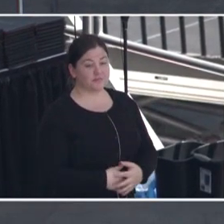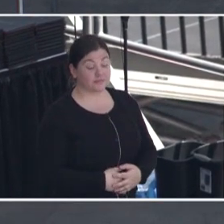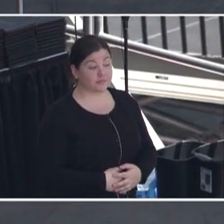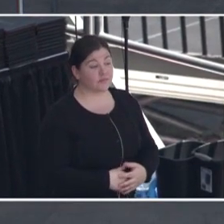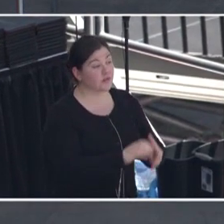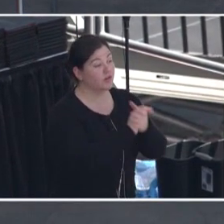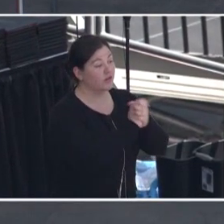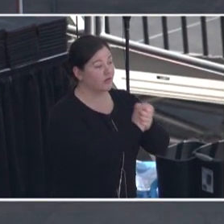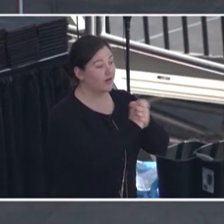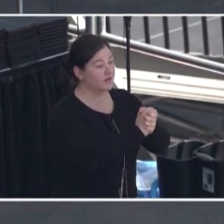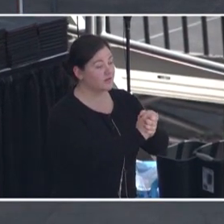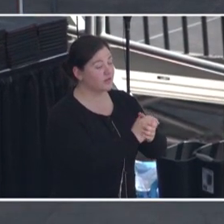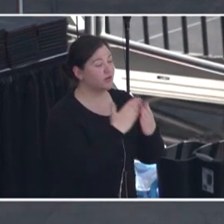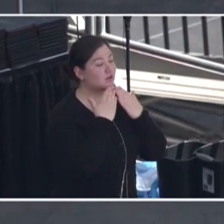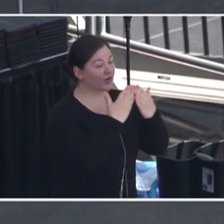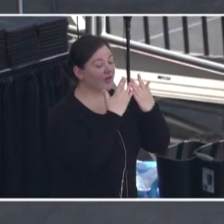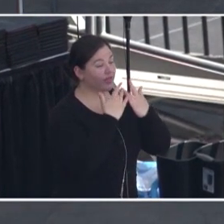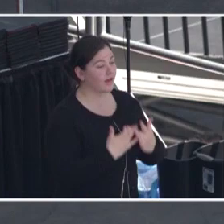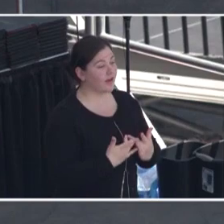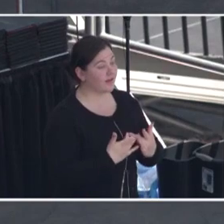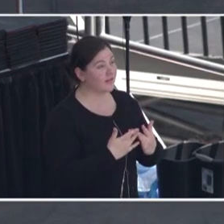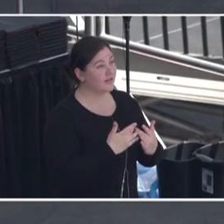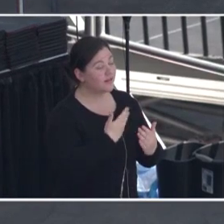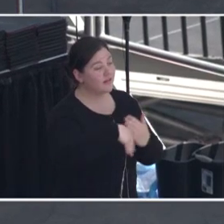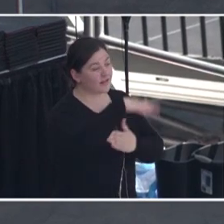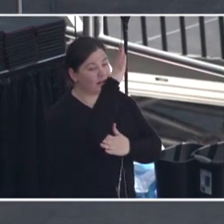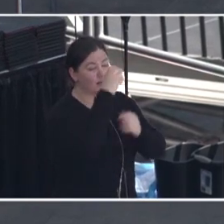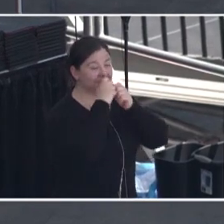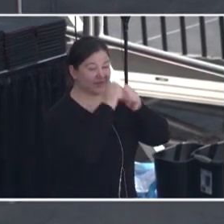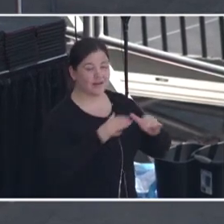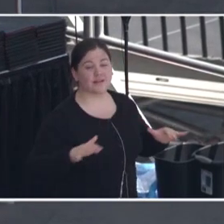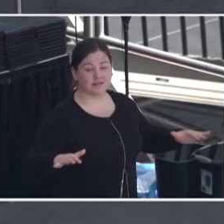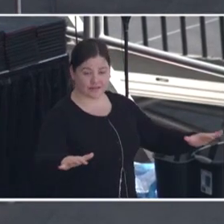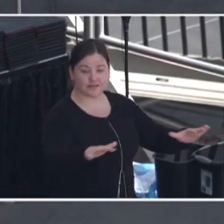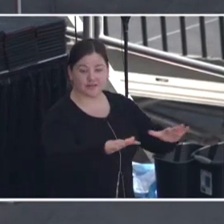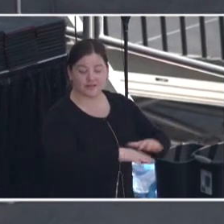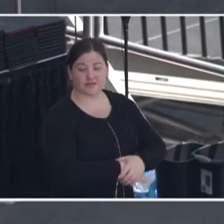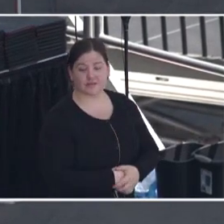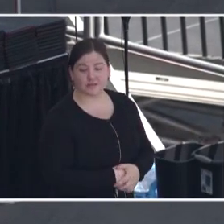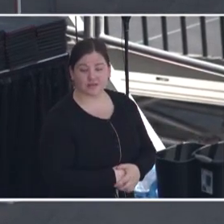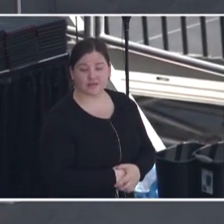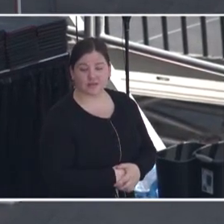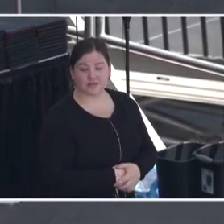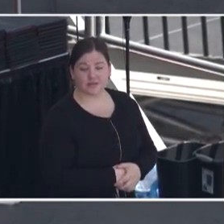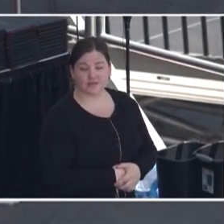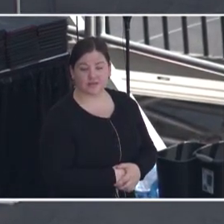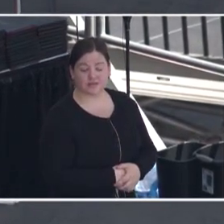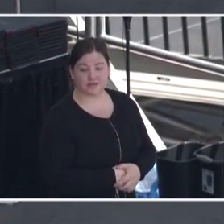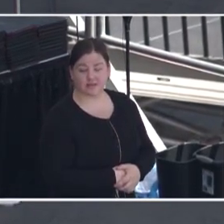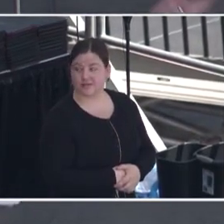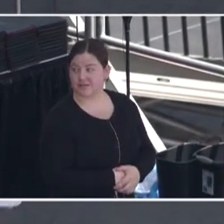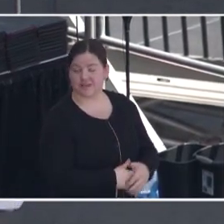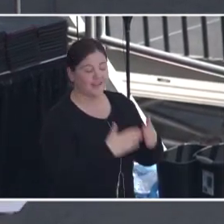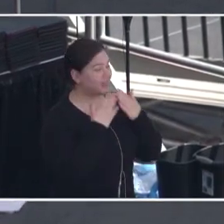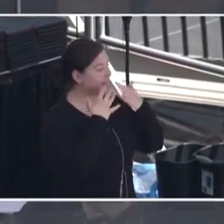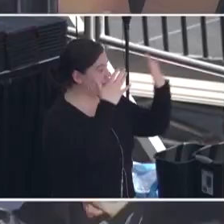Congratulations, good luck, God bless. Dios los bendiga a todos. Thank